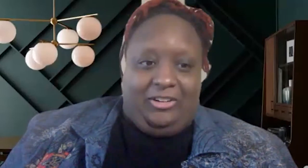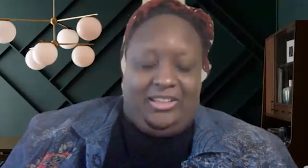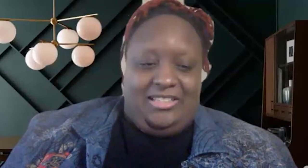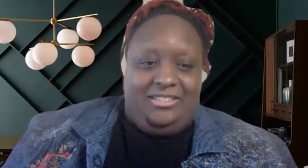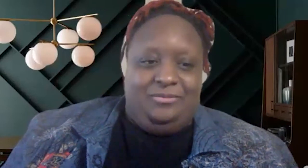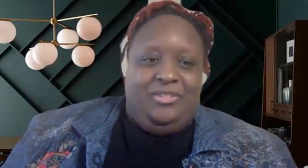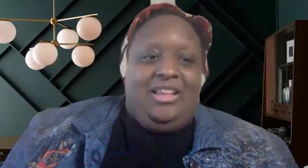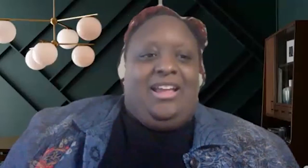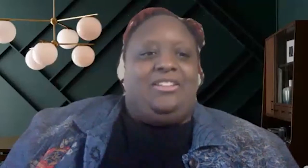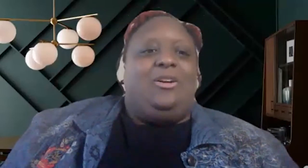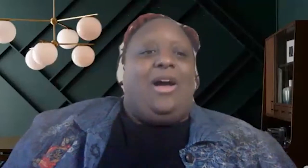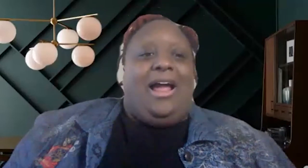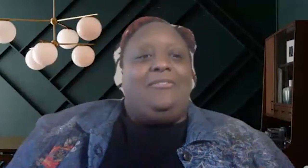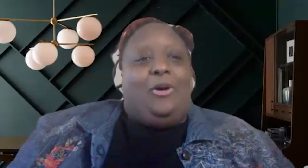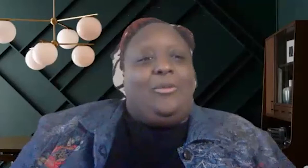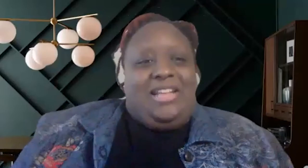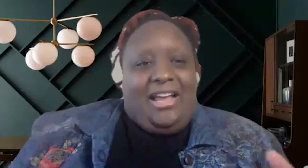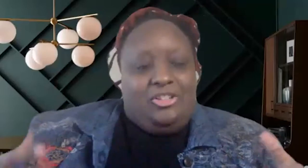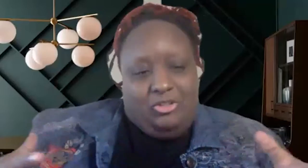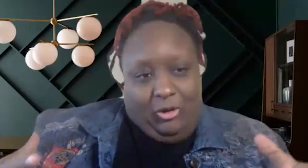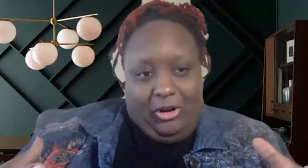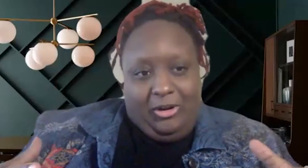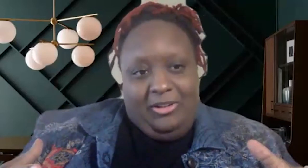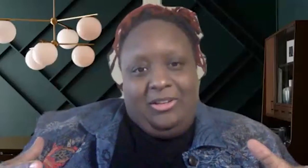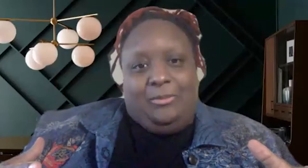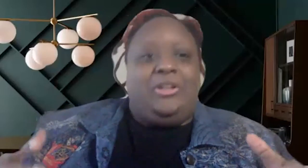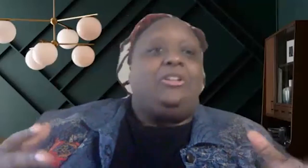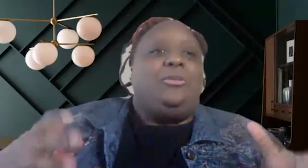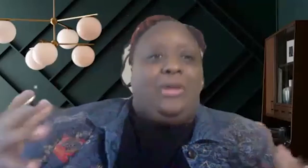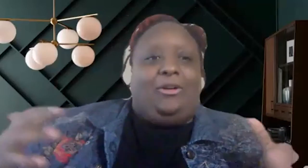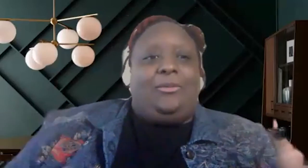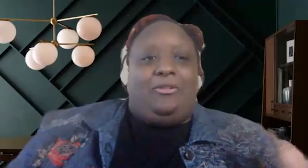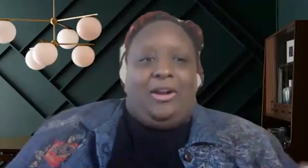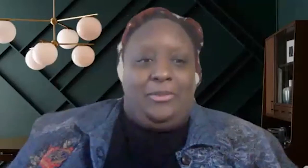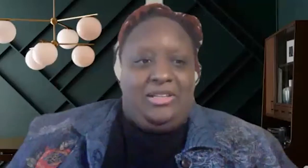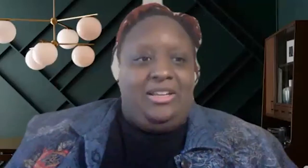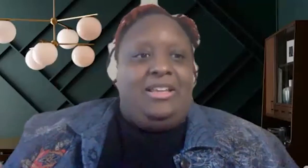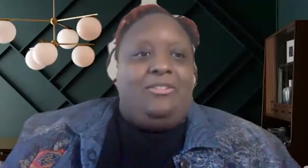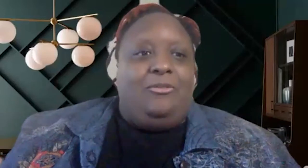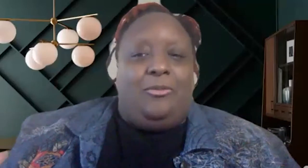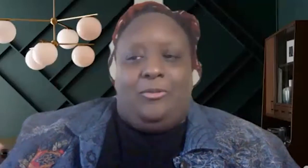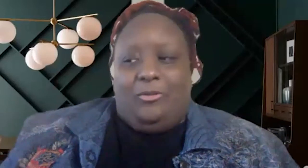going regardless. And so I've always had strong, particularly Black women around me,